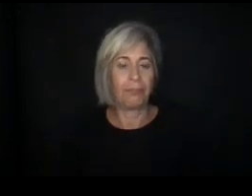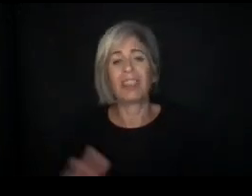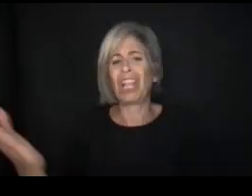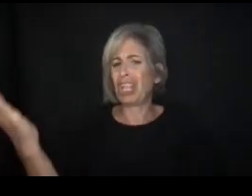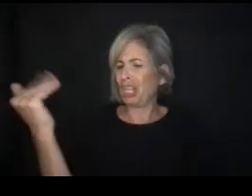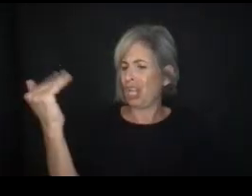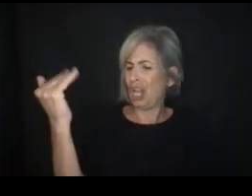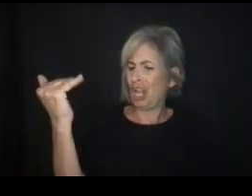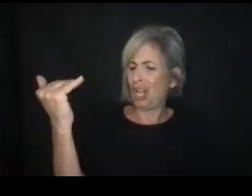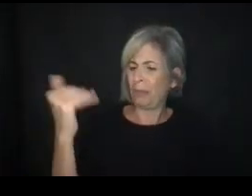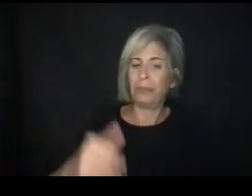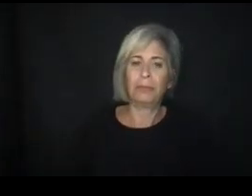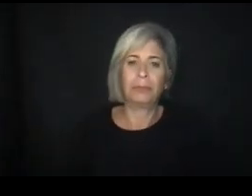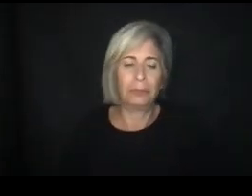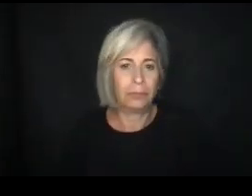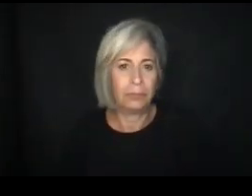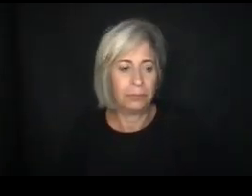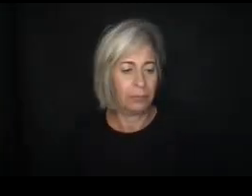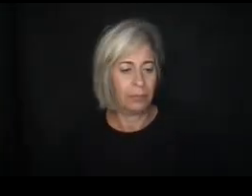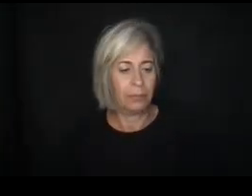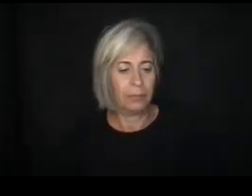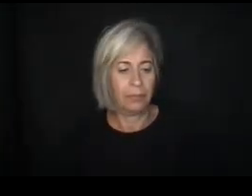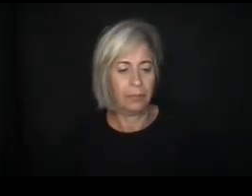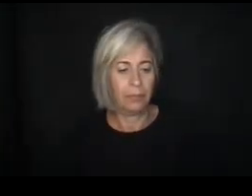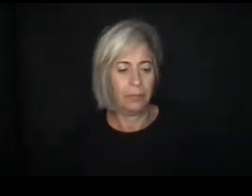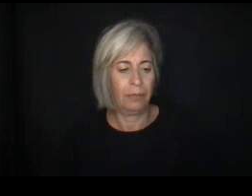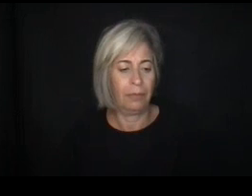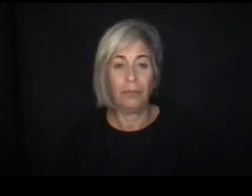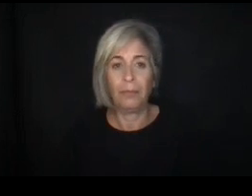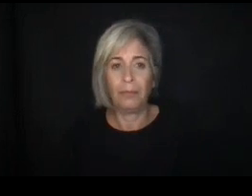Oh, David? Yes. I forgot something.